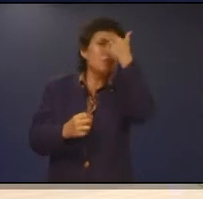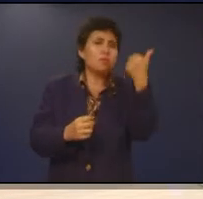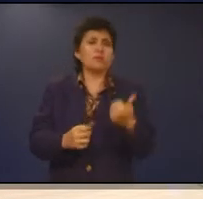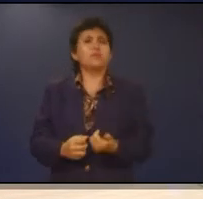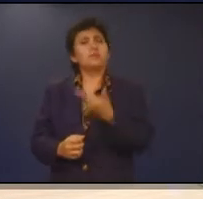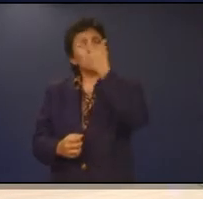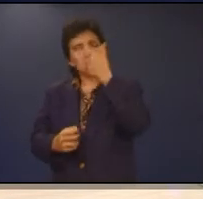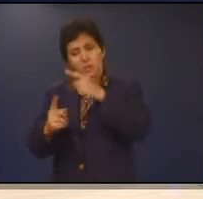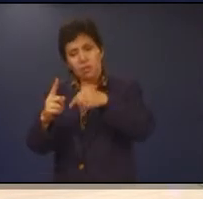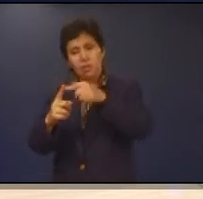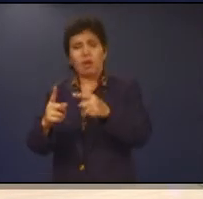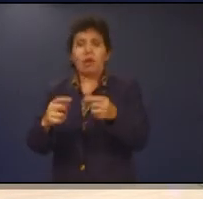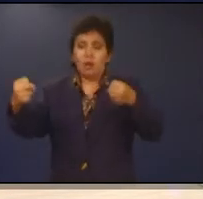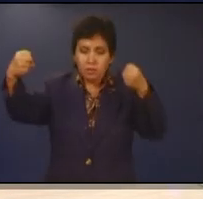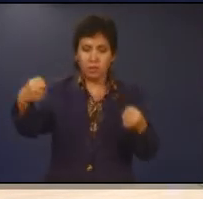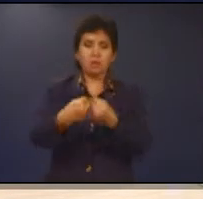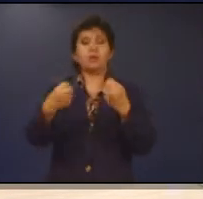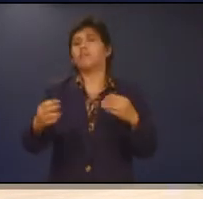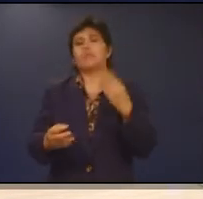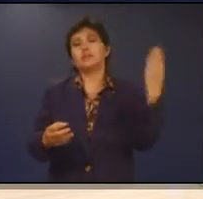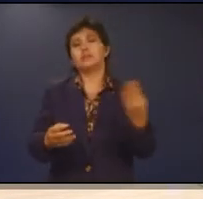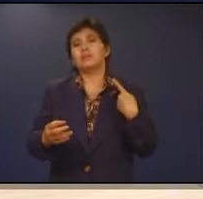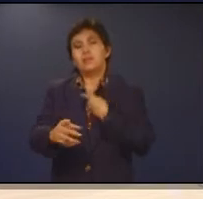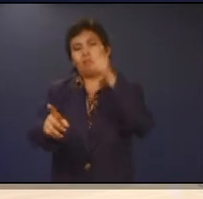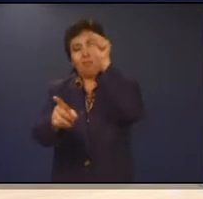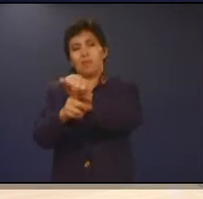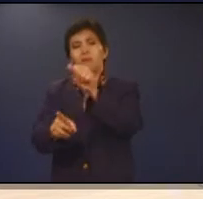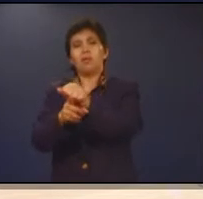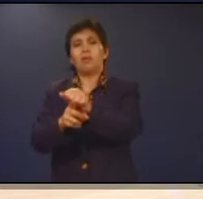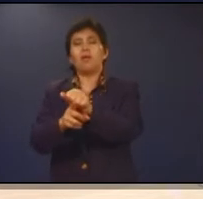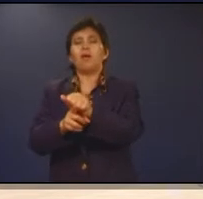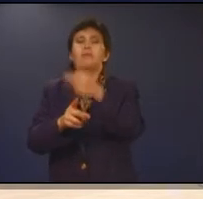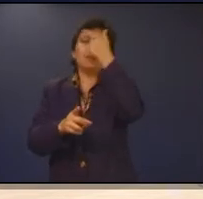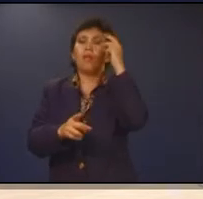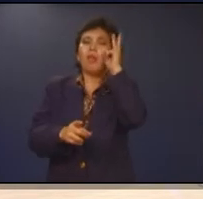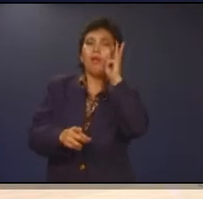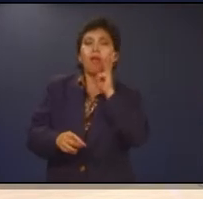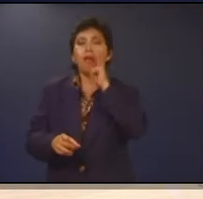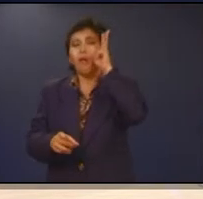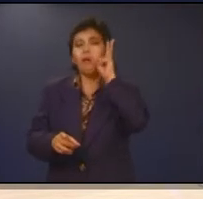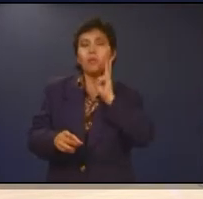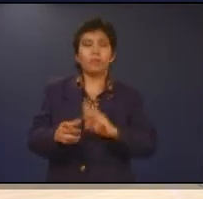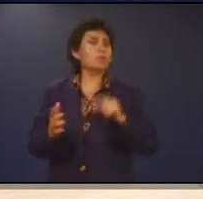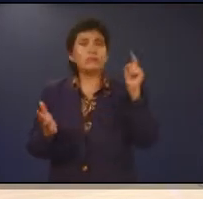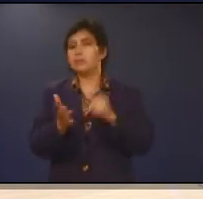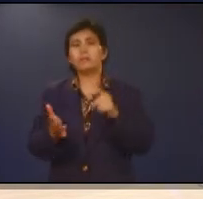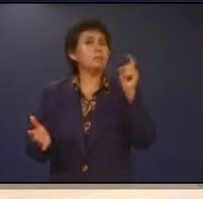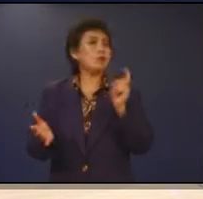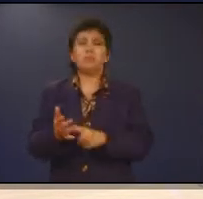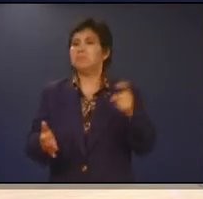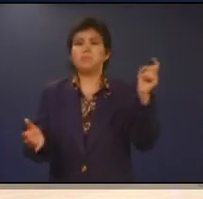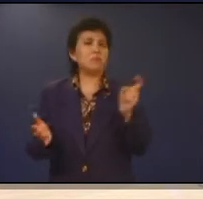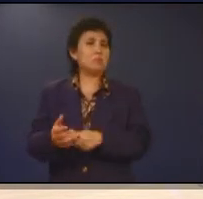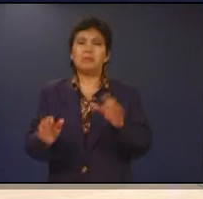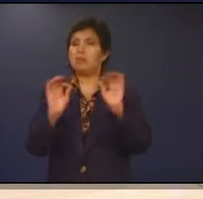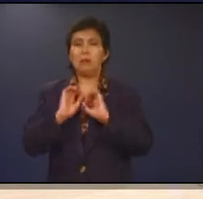cause in terms of when accident happens, mostly we blame it on the alcohol. We rarely blame